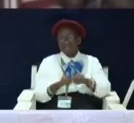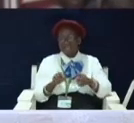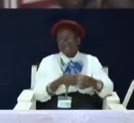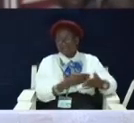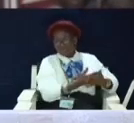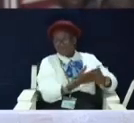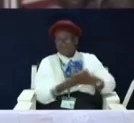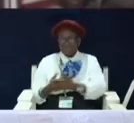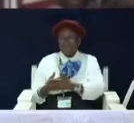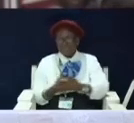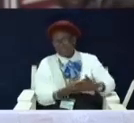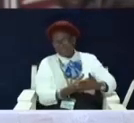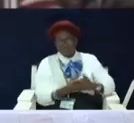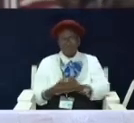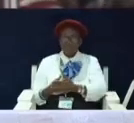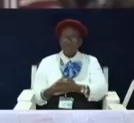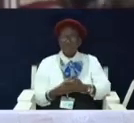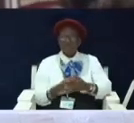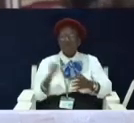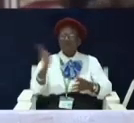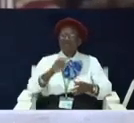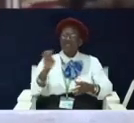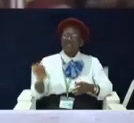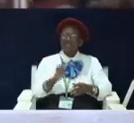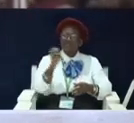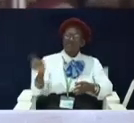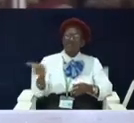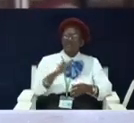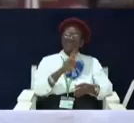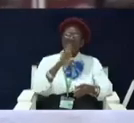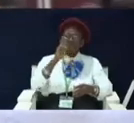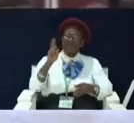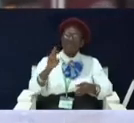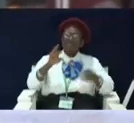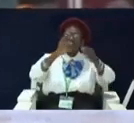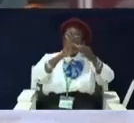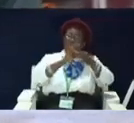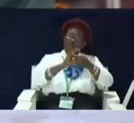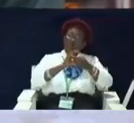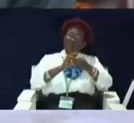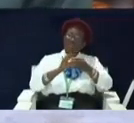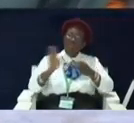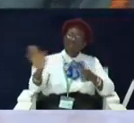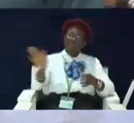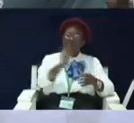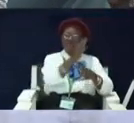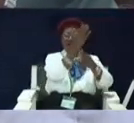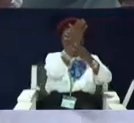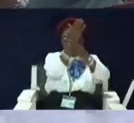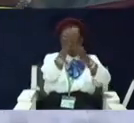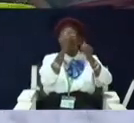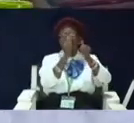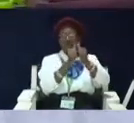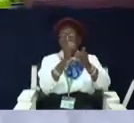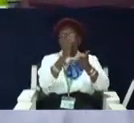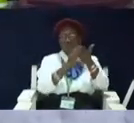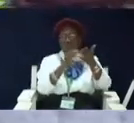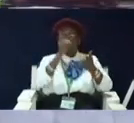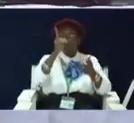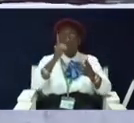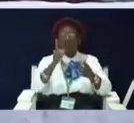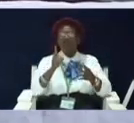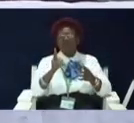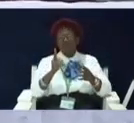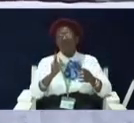want you to join hand with the fellow next to you. And with all